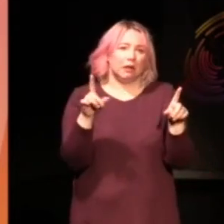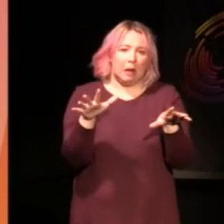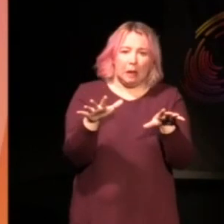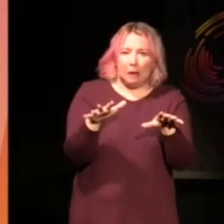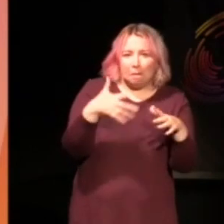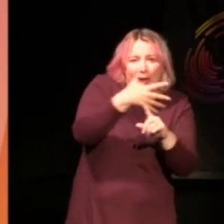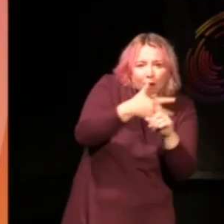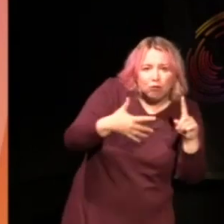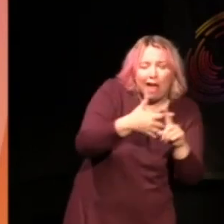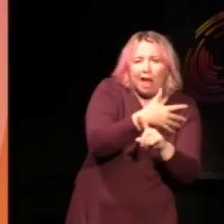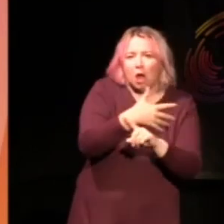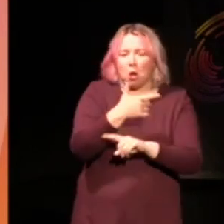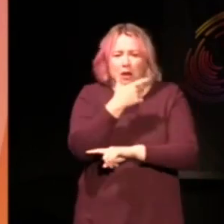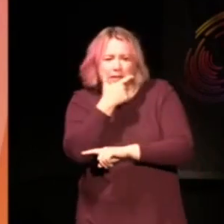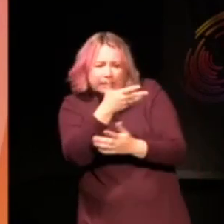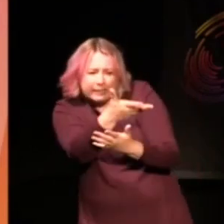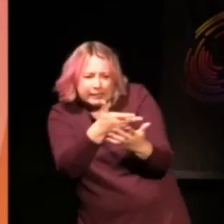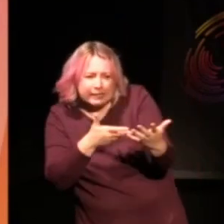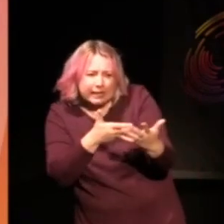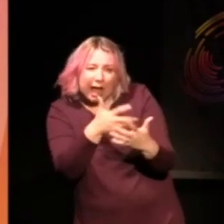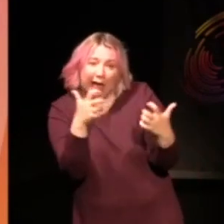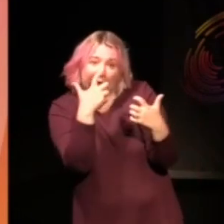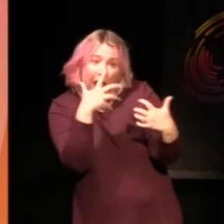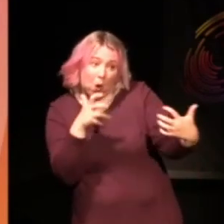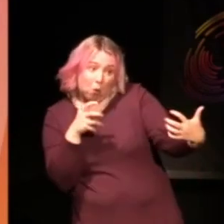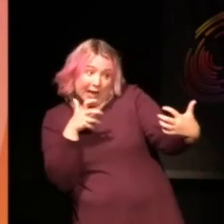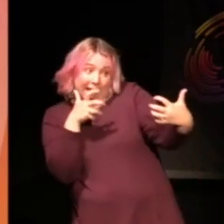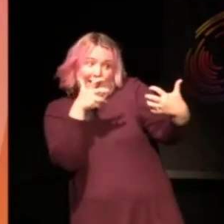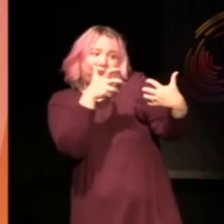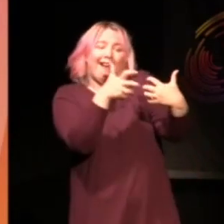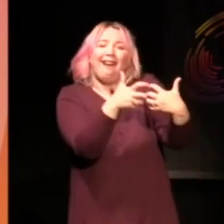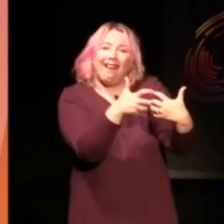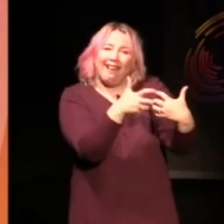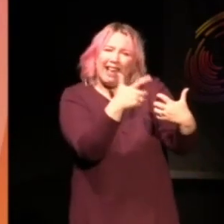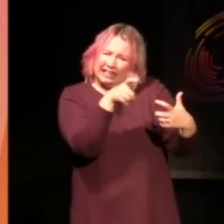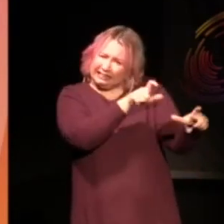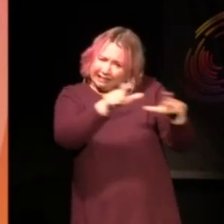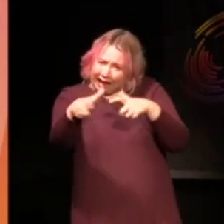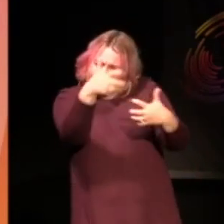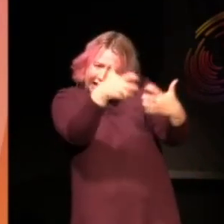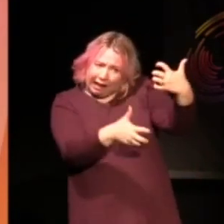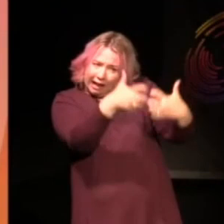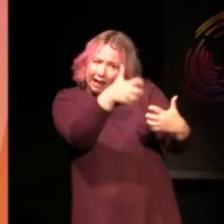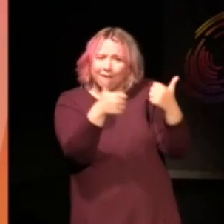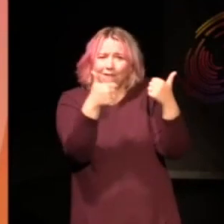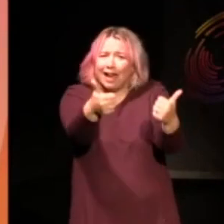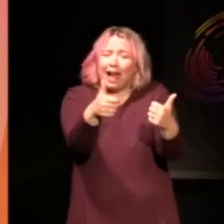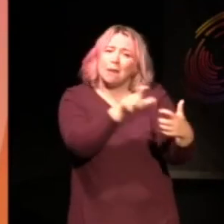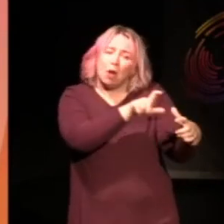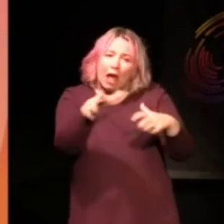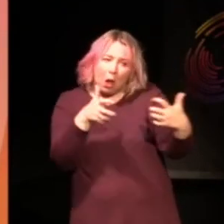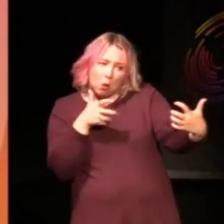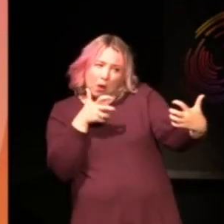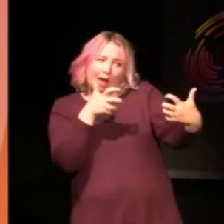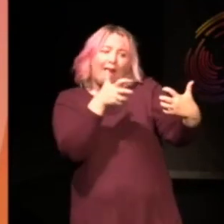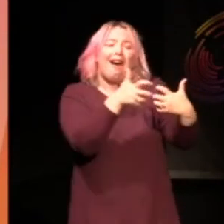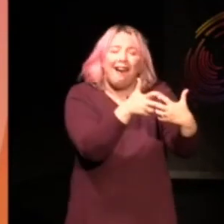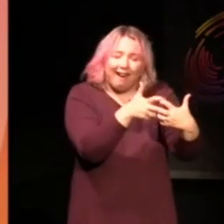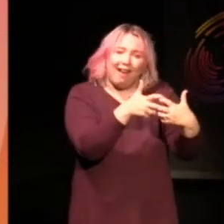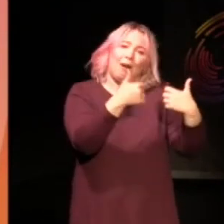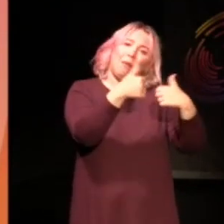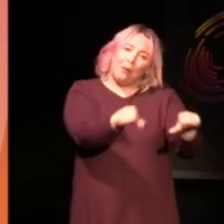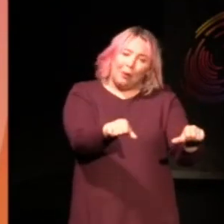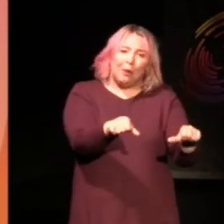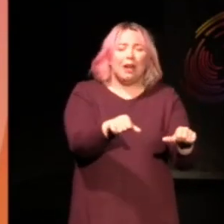where do we coexist. Because if we lose those democratic norms and institutions, then it's a much